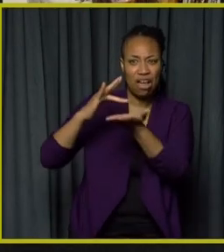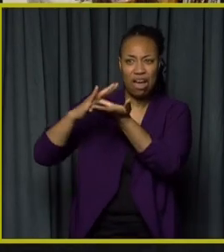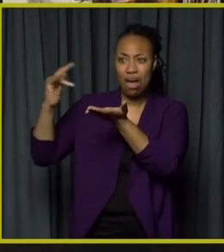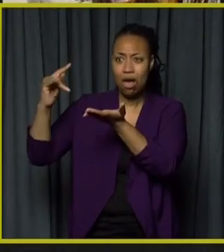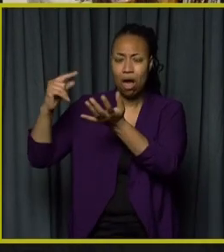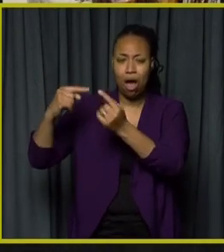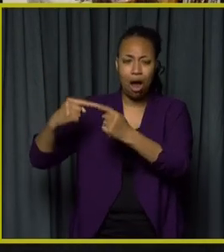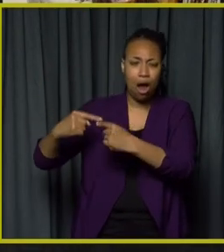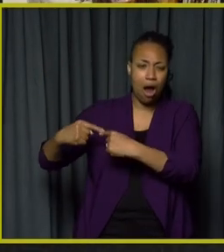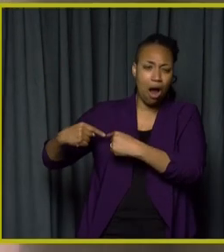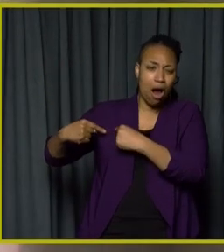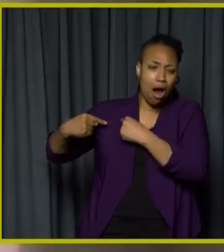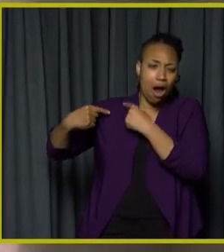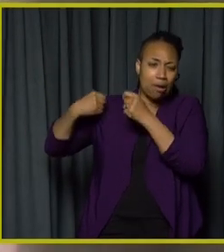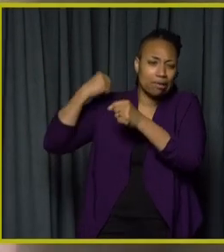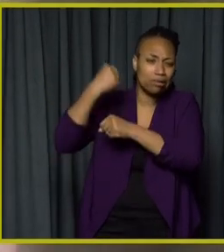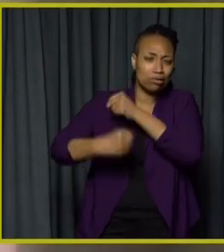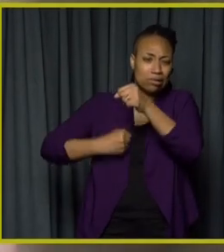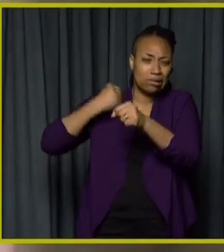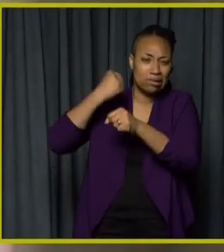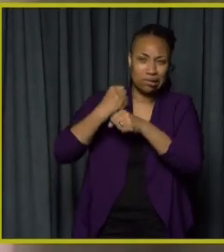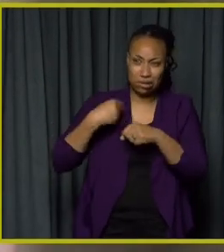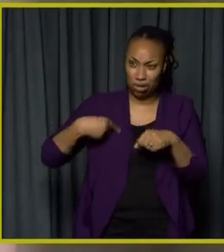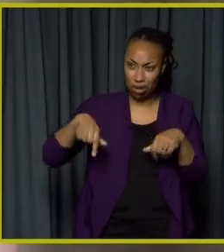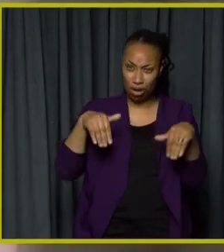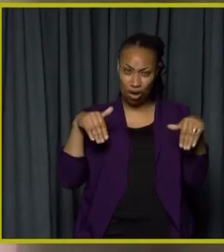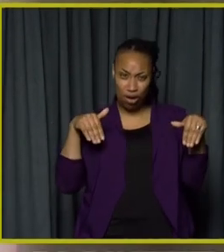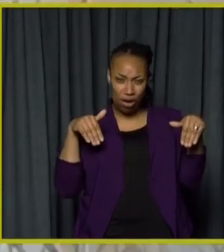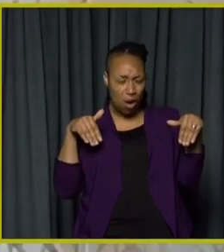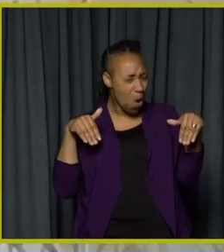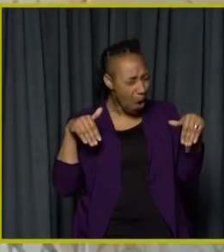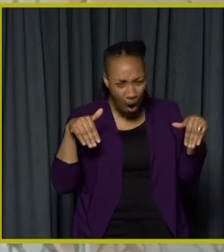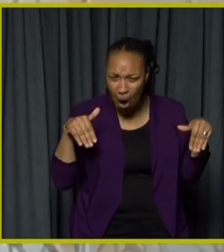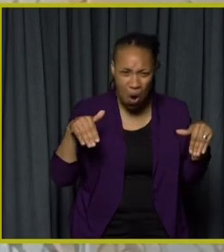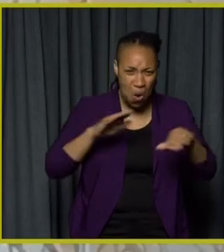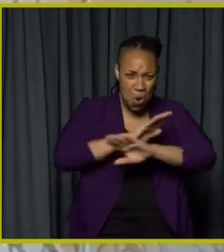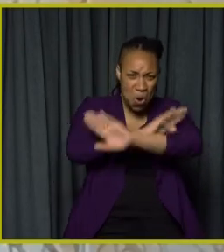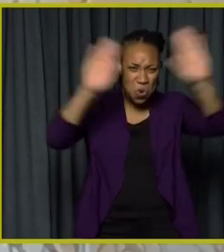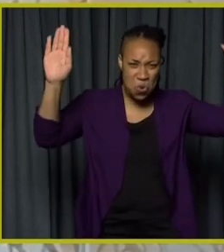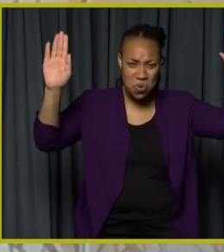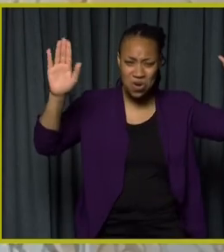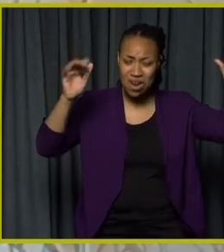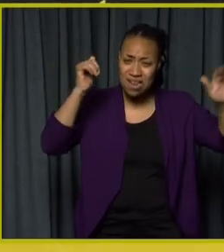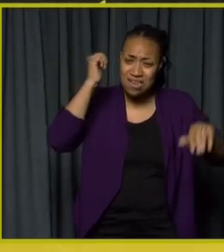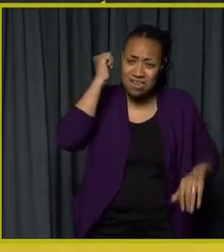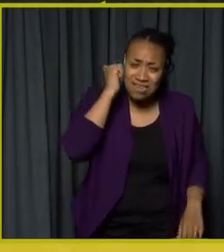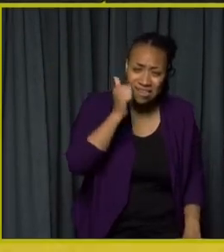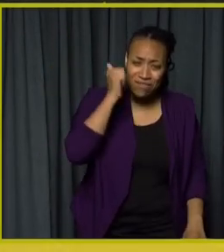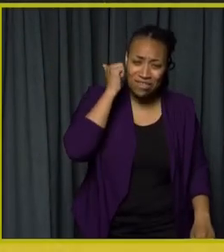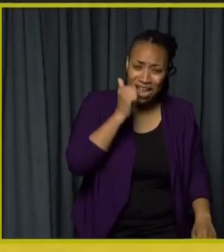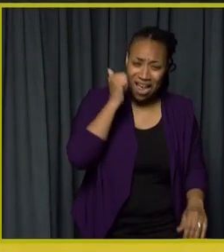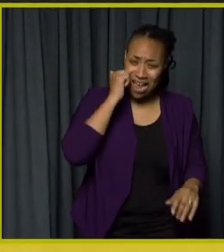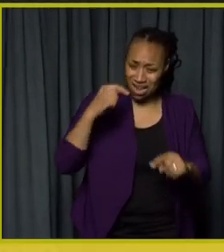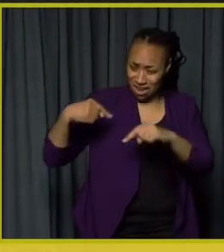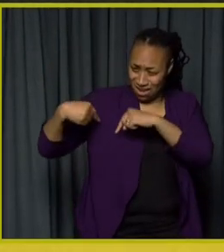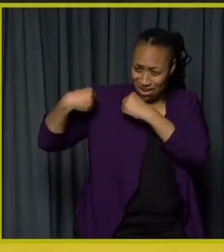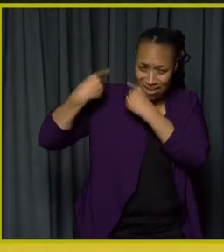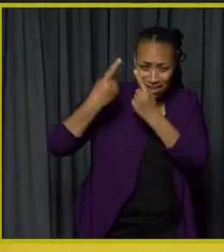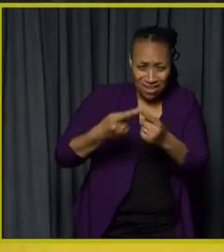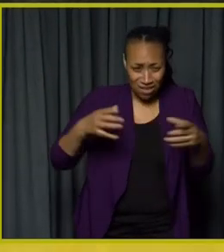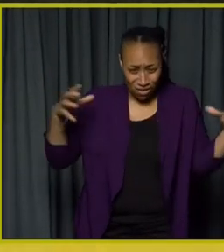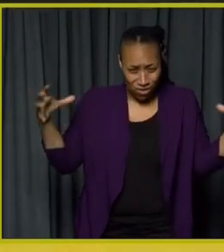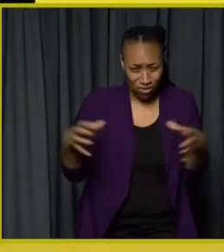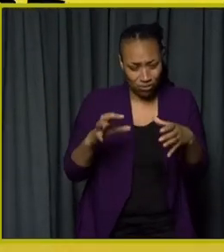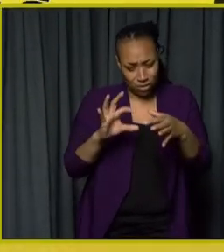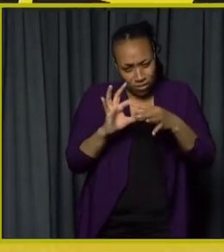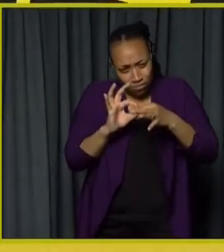be silent anymore. Today and every day, we are called to be a movement. We unite. We side with